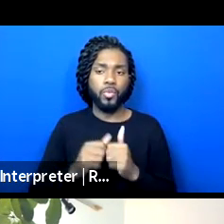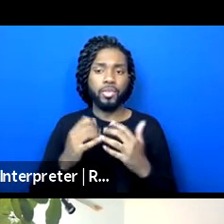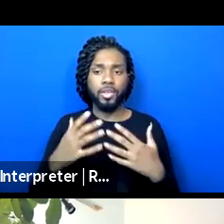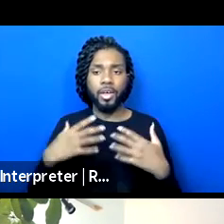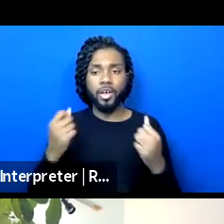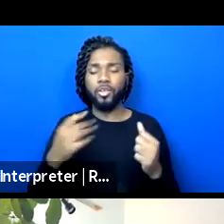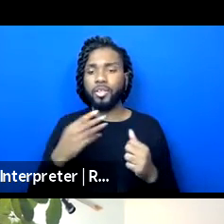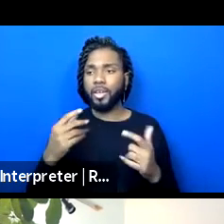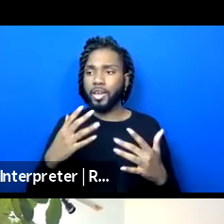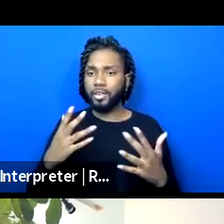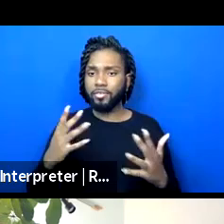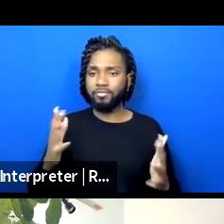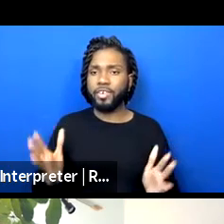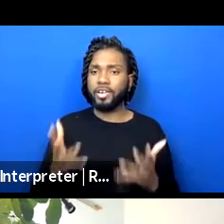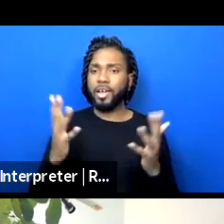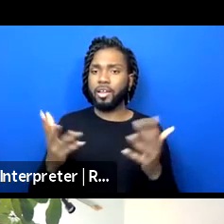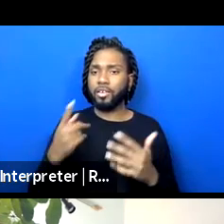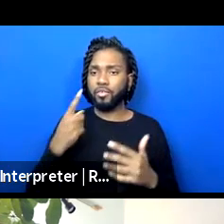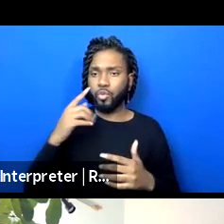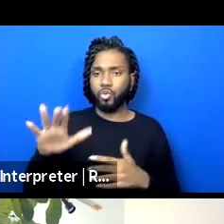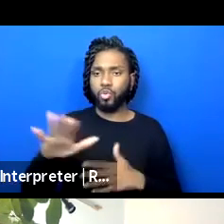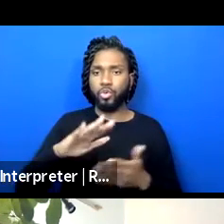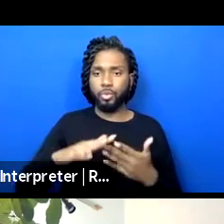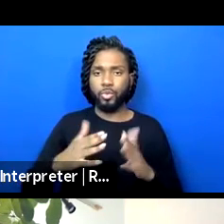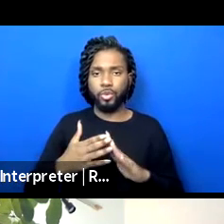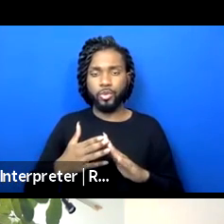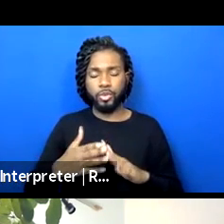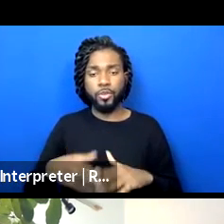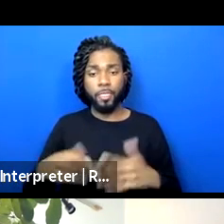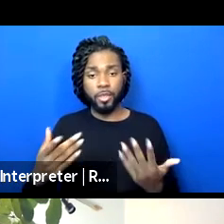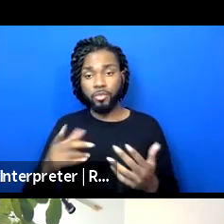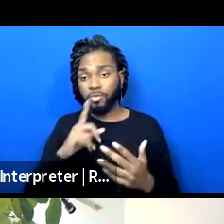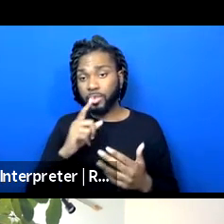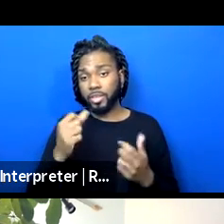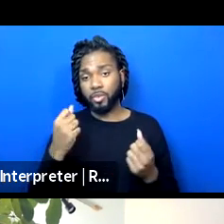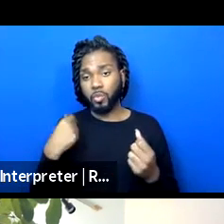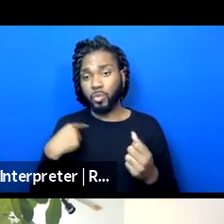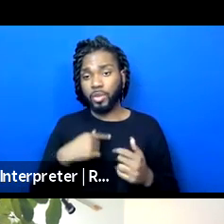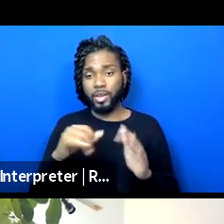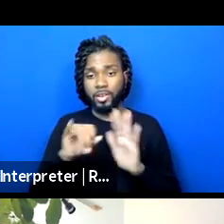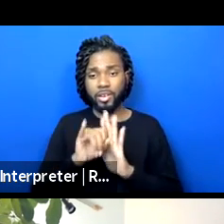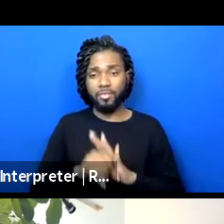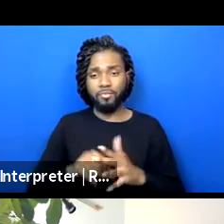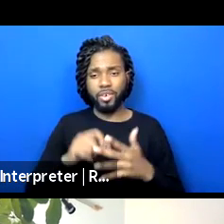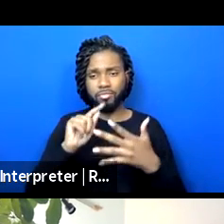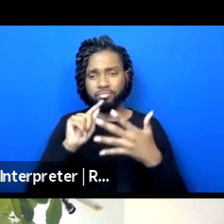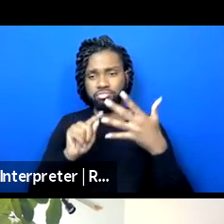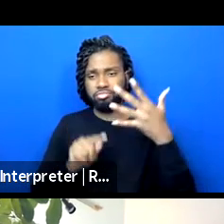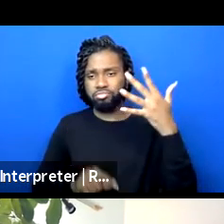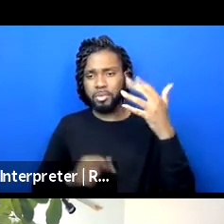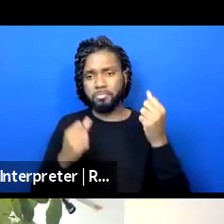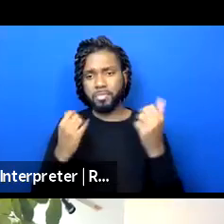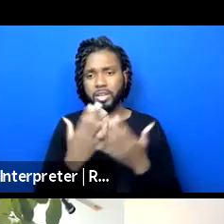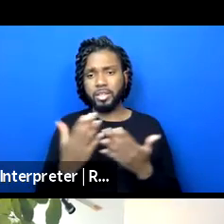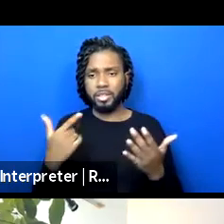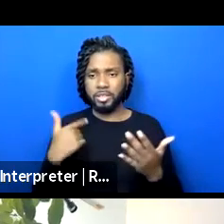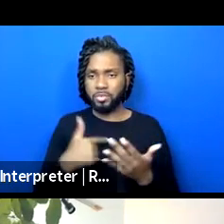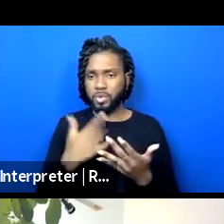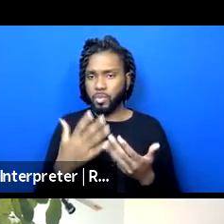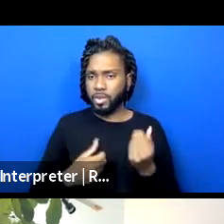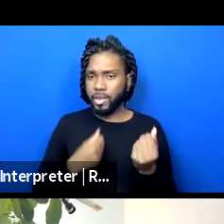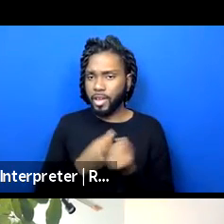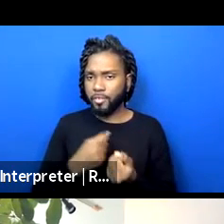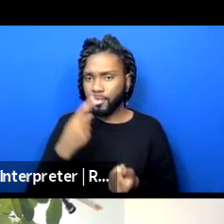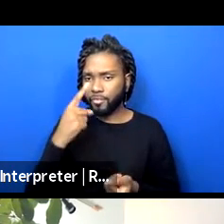your communities. So there are many things that we've identified here today that we want to advocate for. We